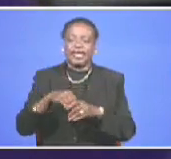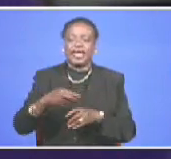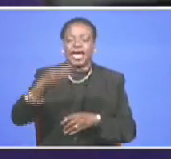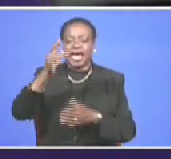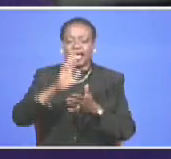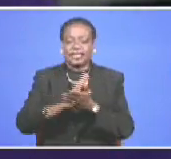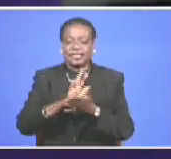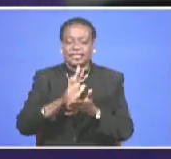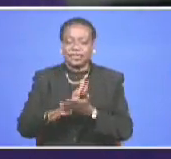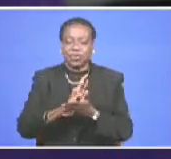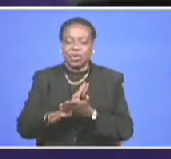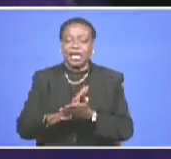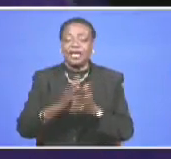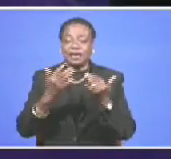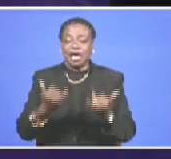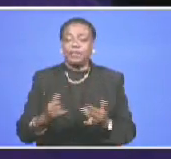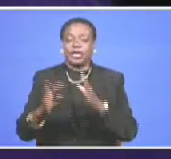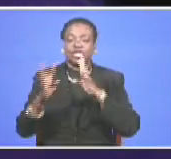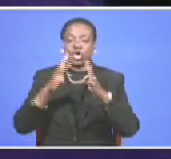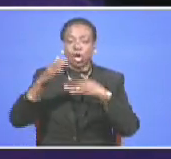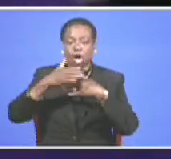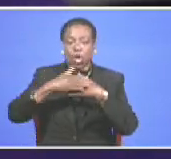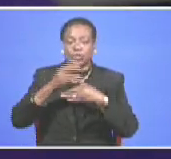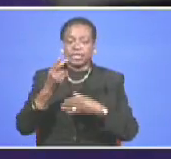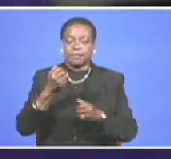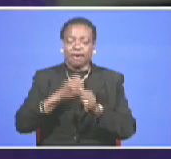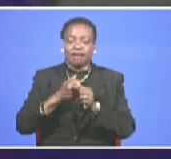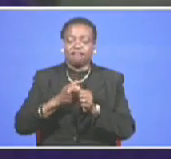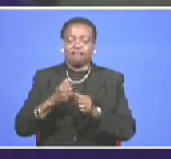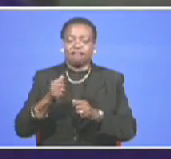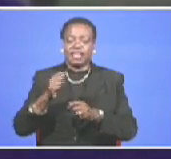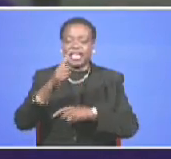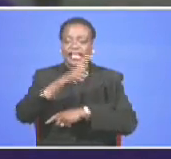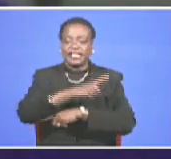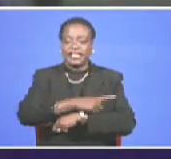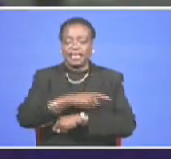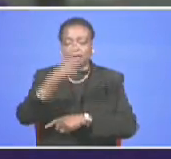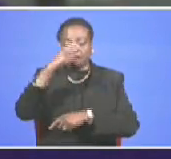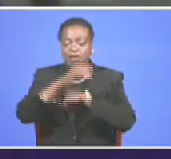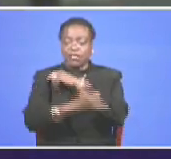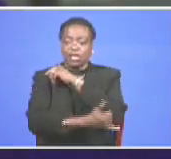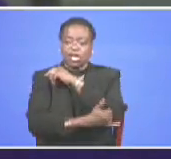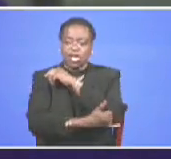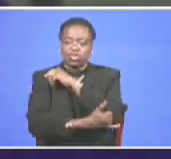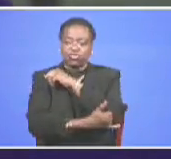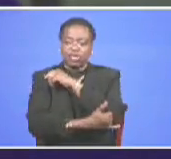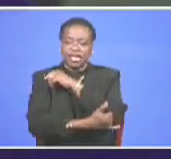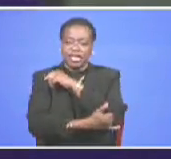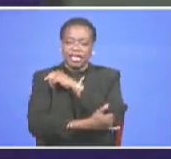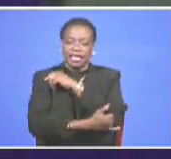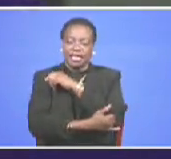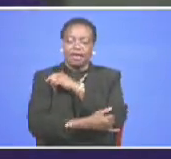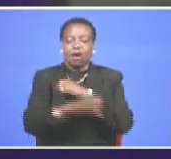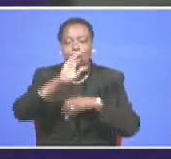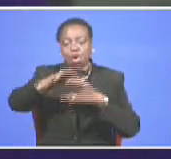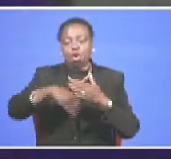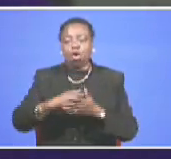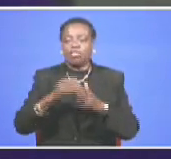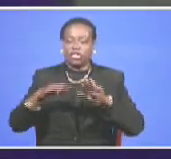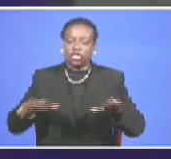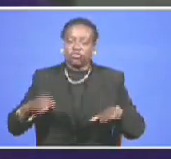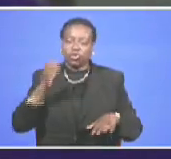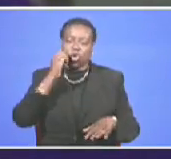DeAndre close up personally every day is a special thing. But for the country, like I said again, I think it's for a lot of kids back home to see